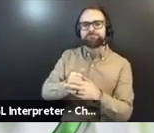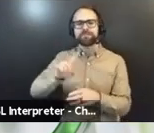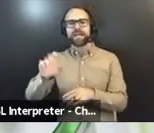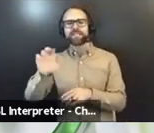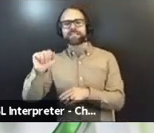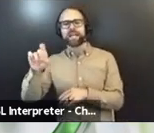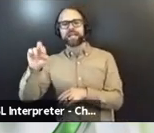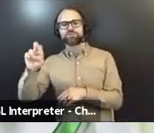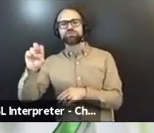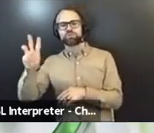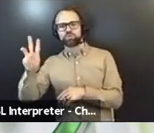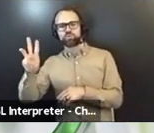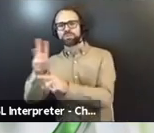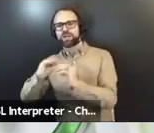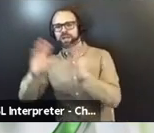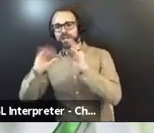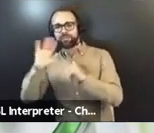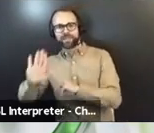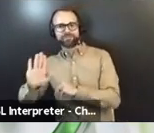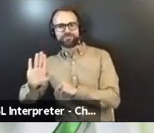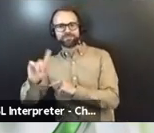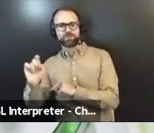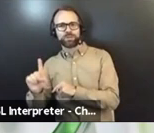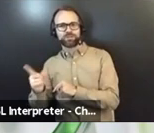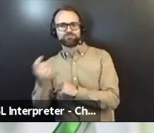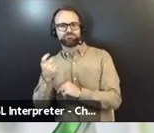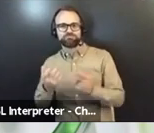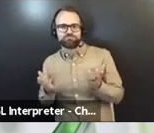to clarify that for us because I'm not sure.